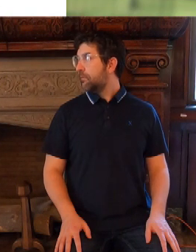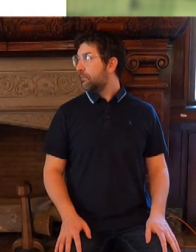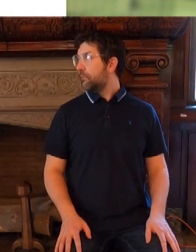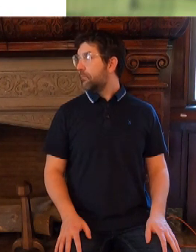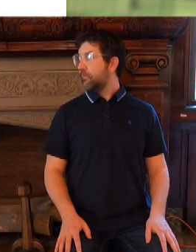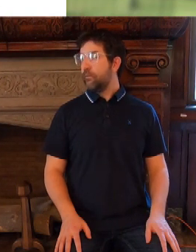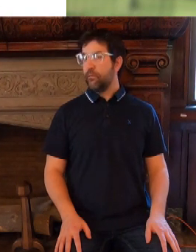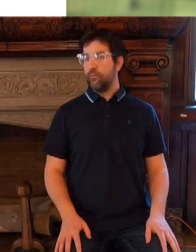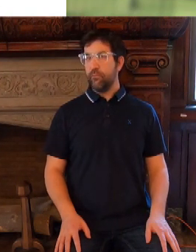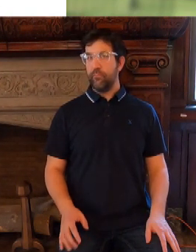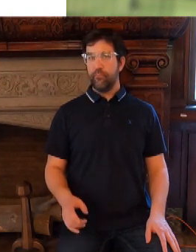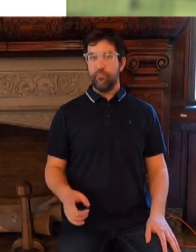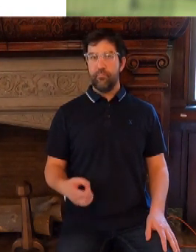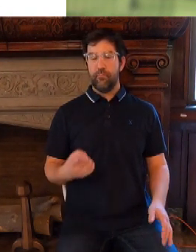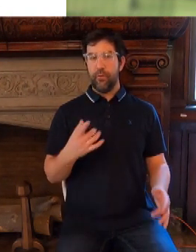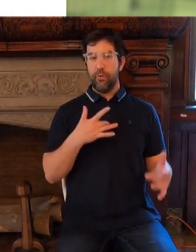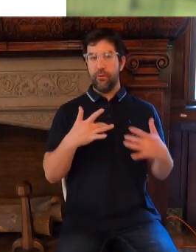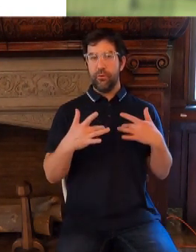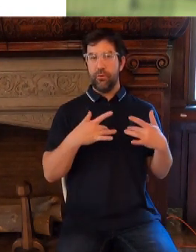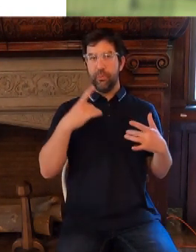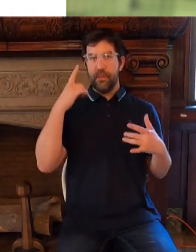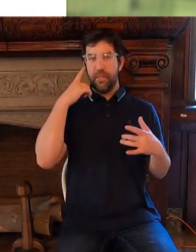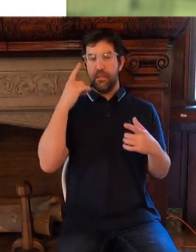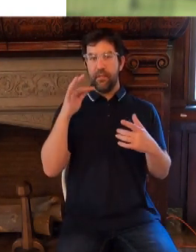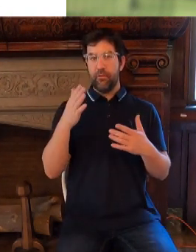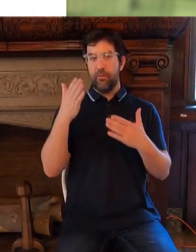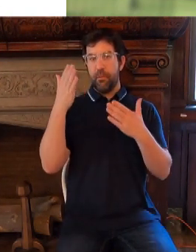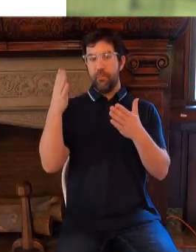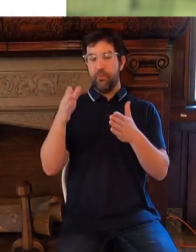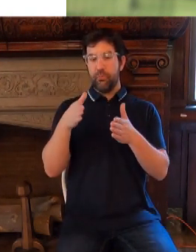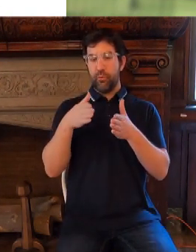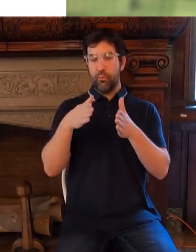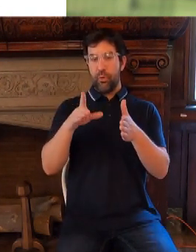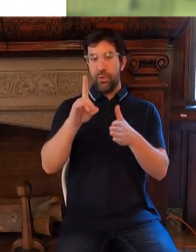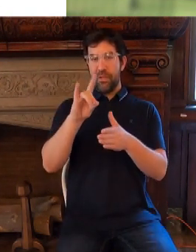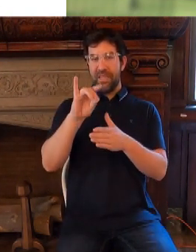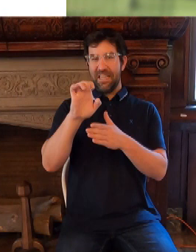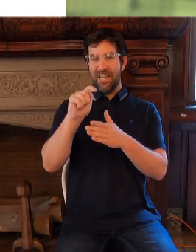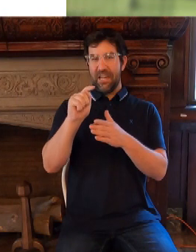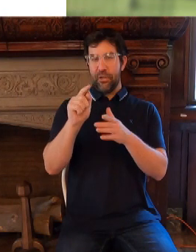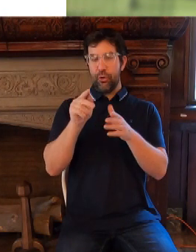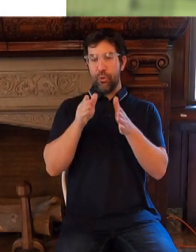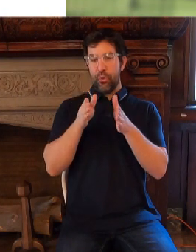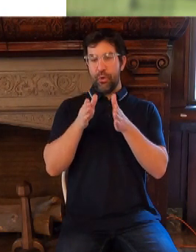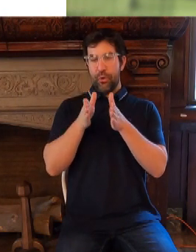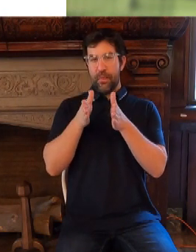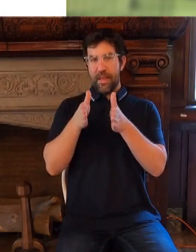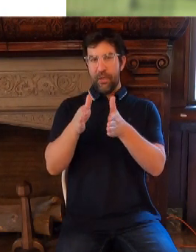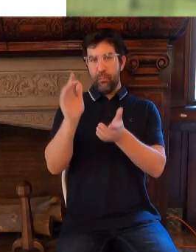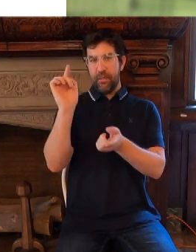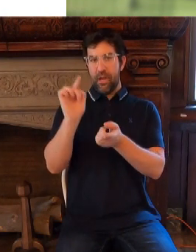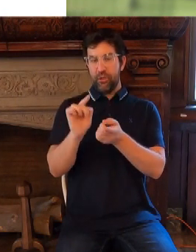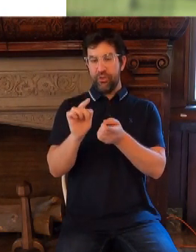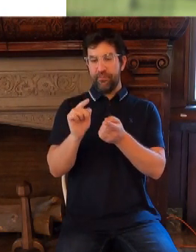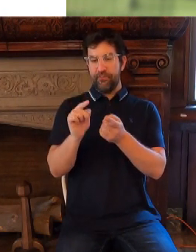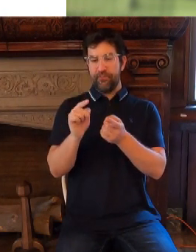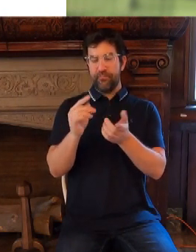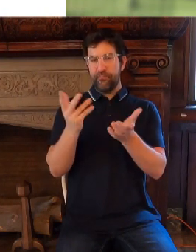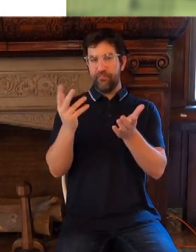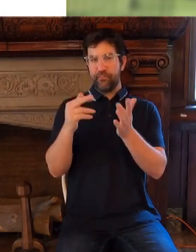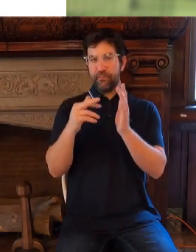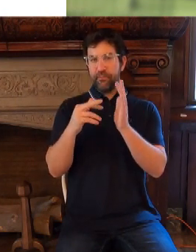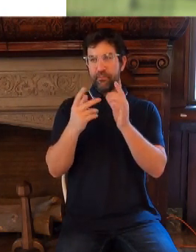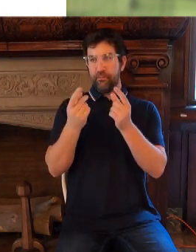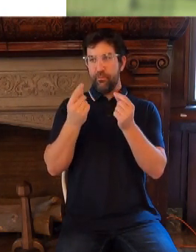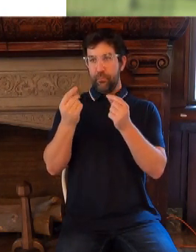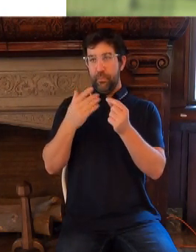So one of the concerns that we hear when we propose a road diet or a lane reduction is what does that